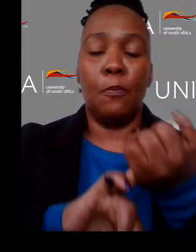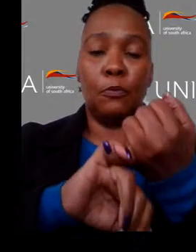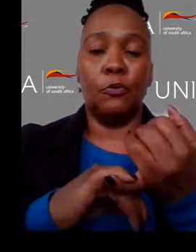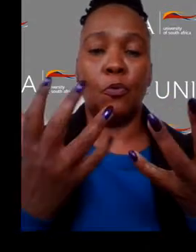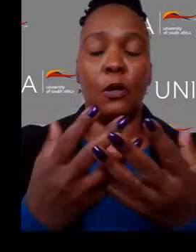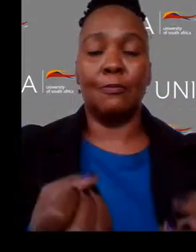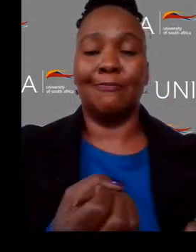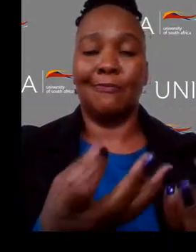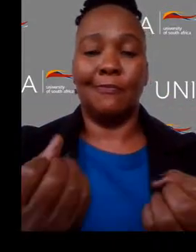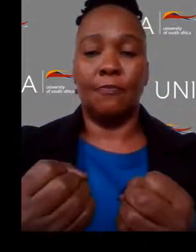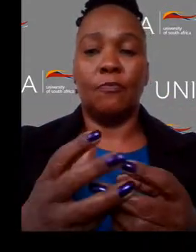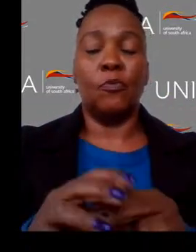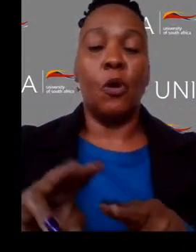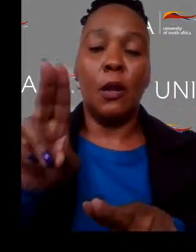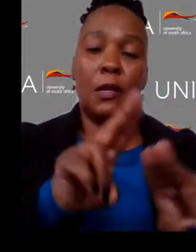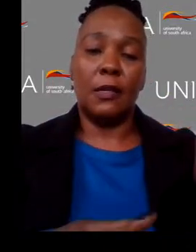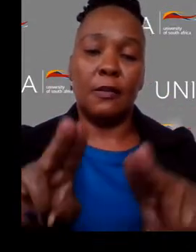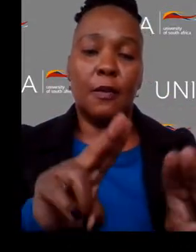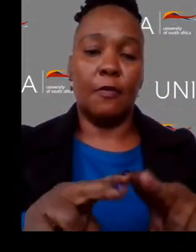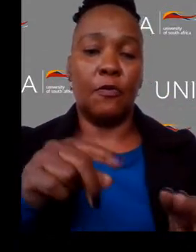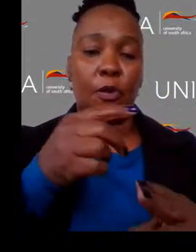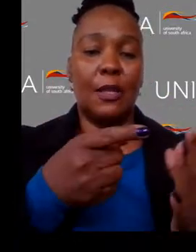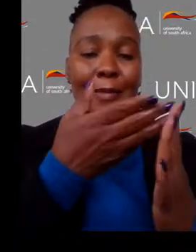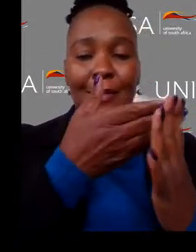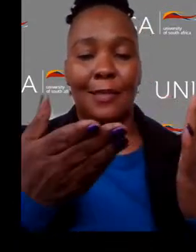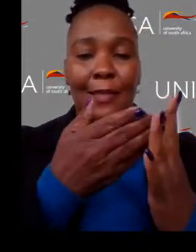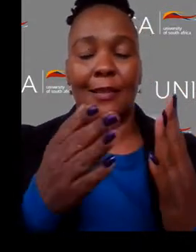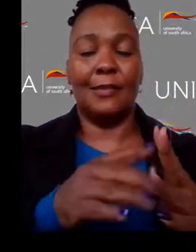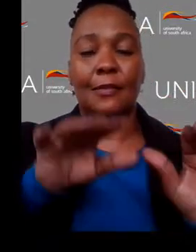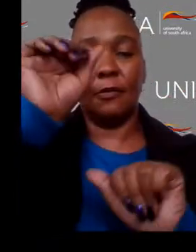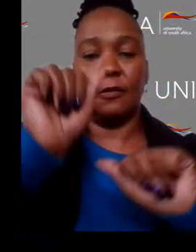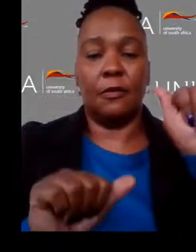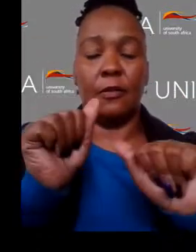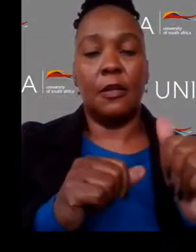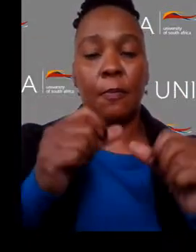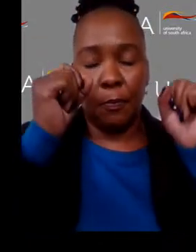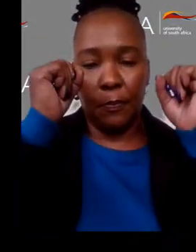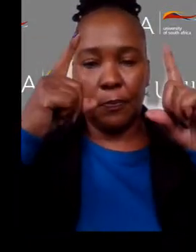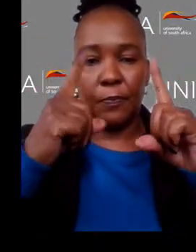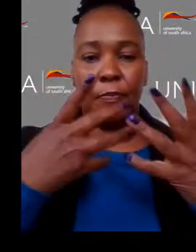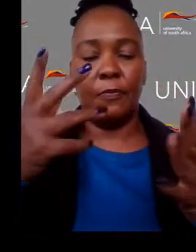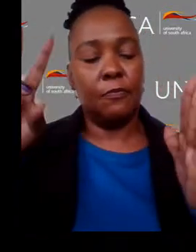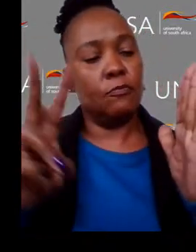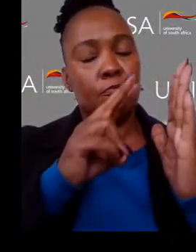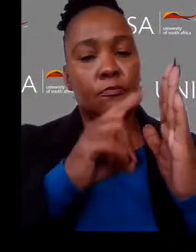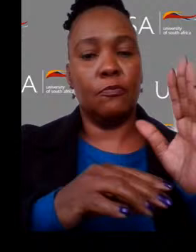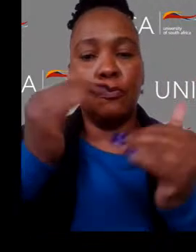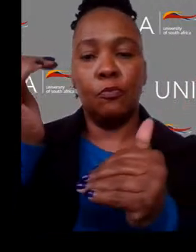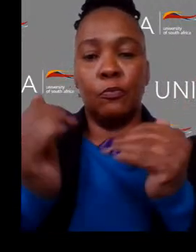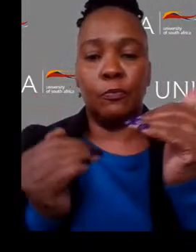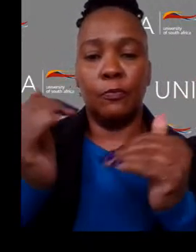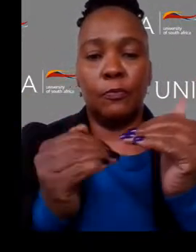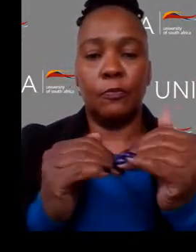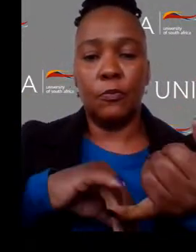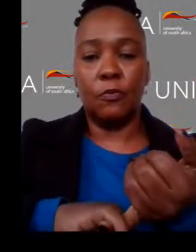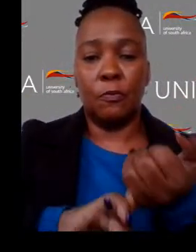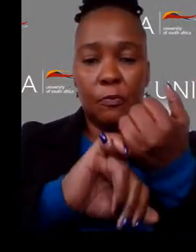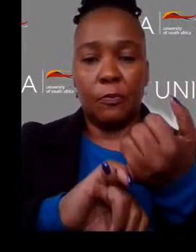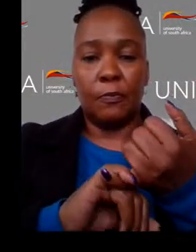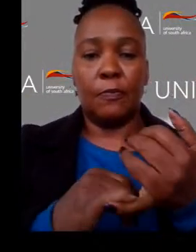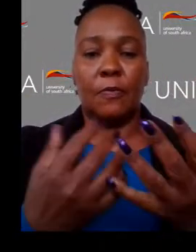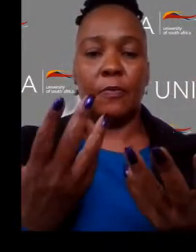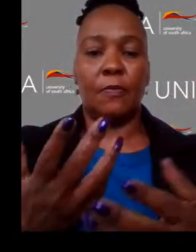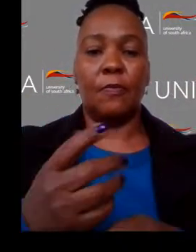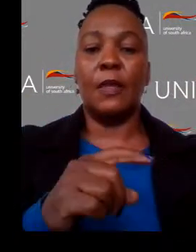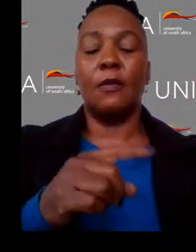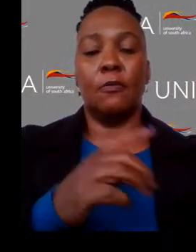won't be proctored for these type of assessments. So just be aware, if you see module arrangement, most likely you will also not